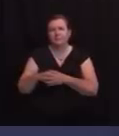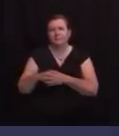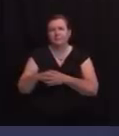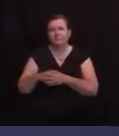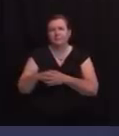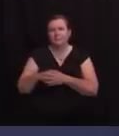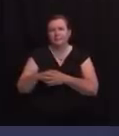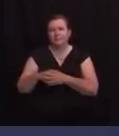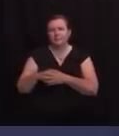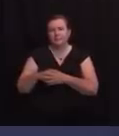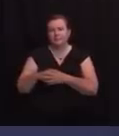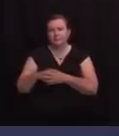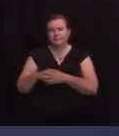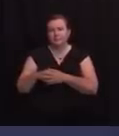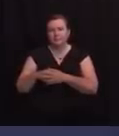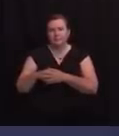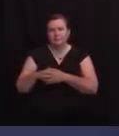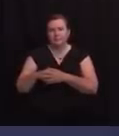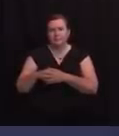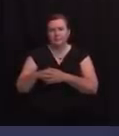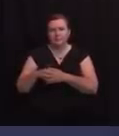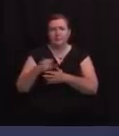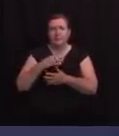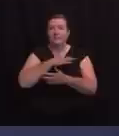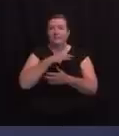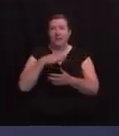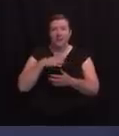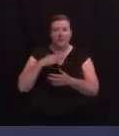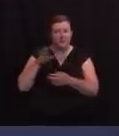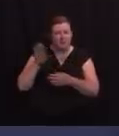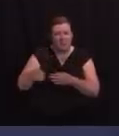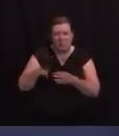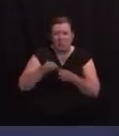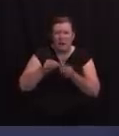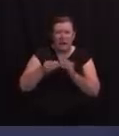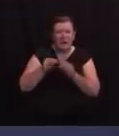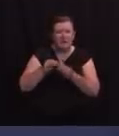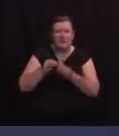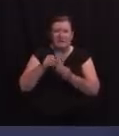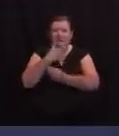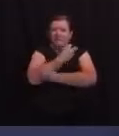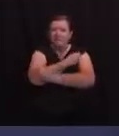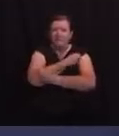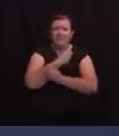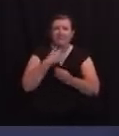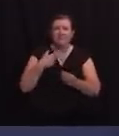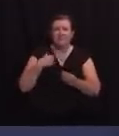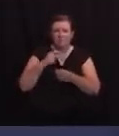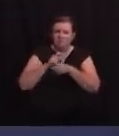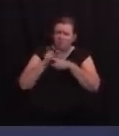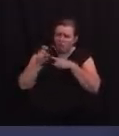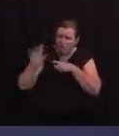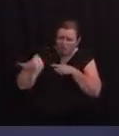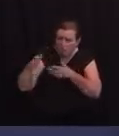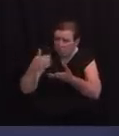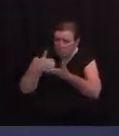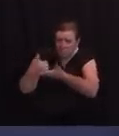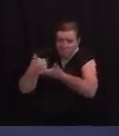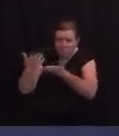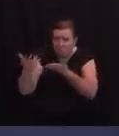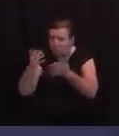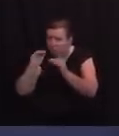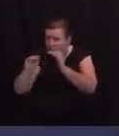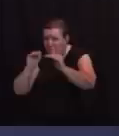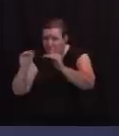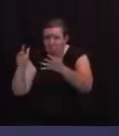staff is at low percentages to see what help we can give the facility to help increase awareness and educate